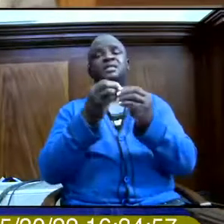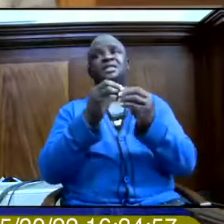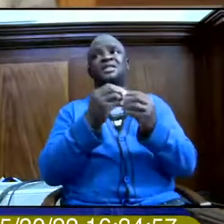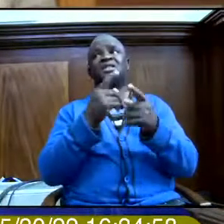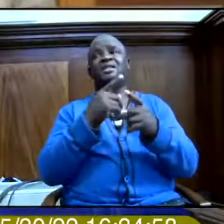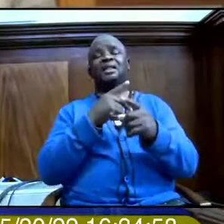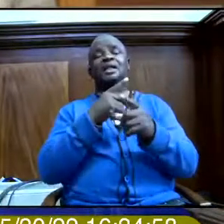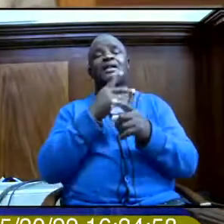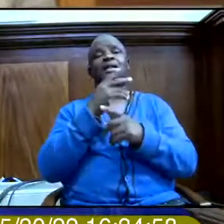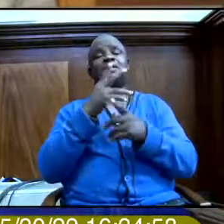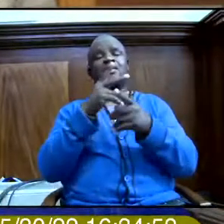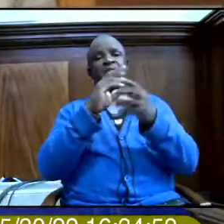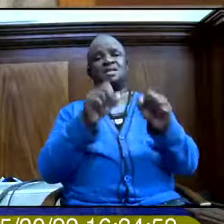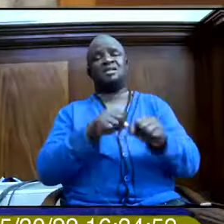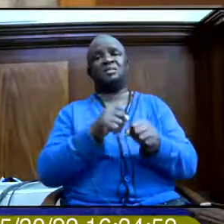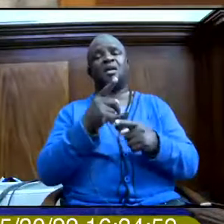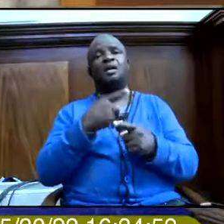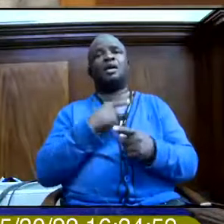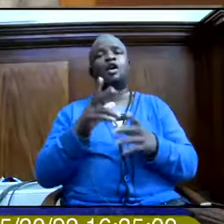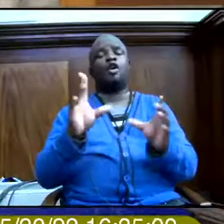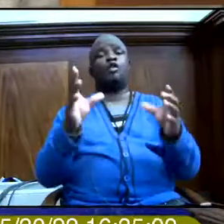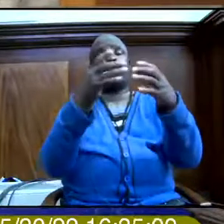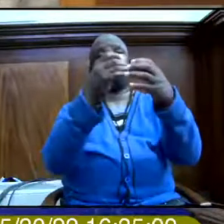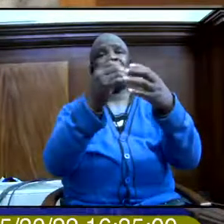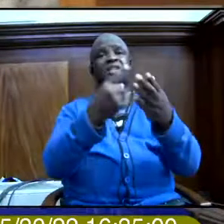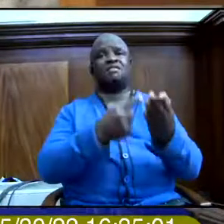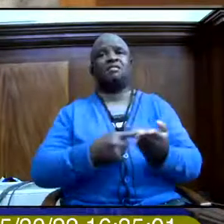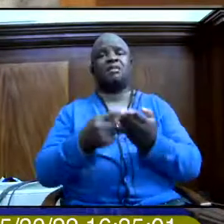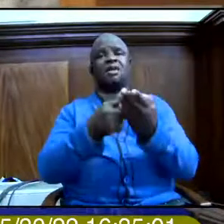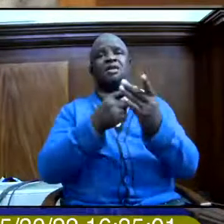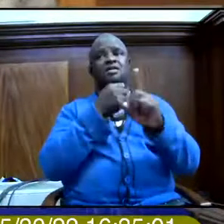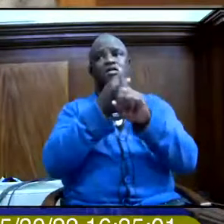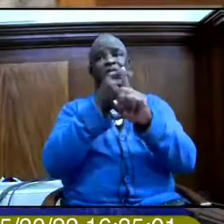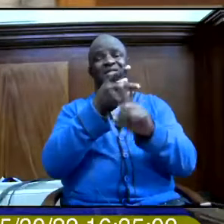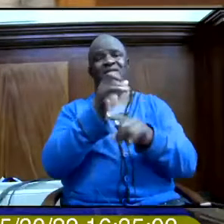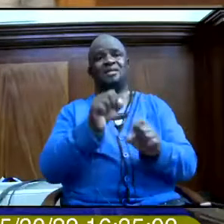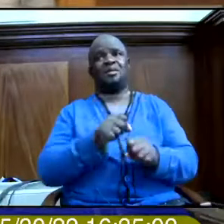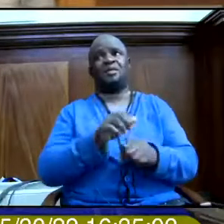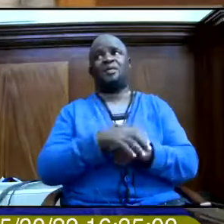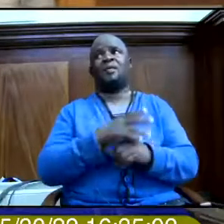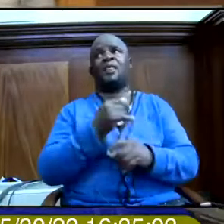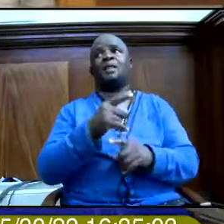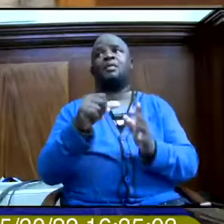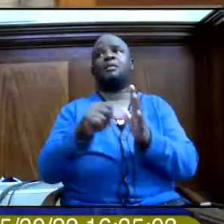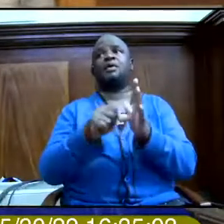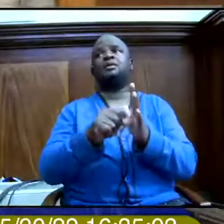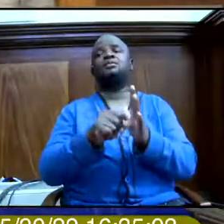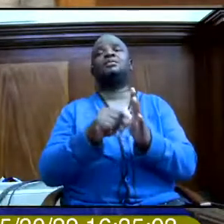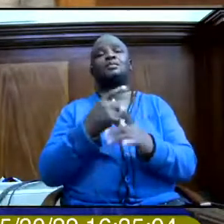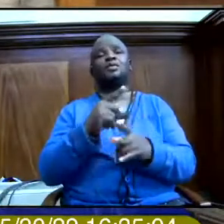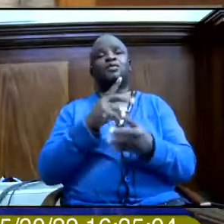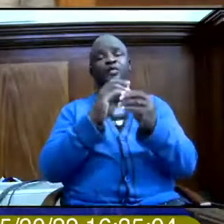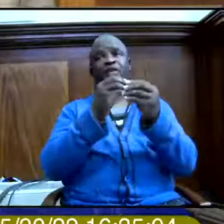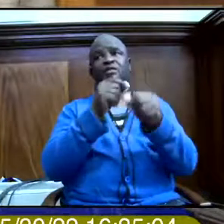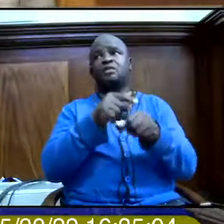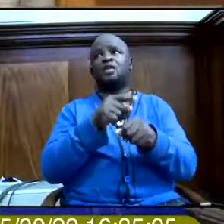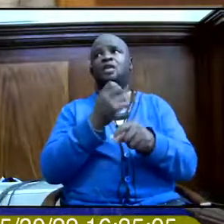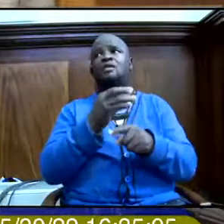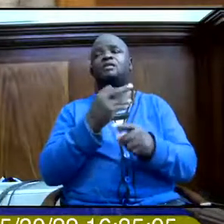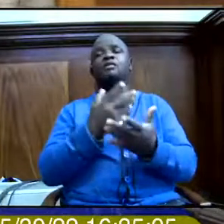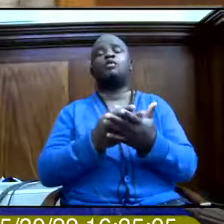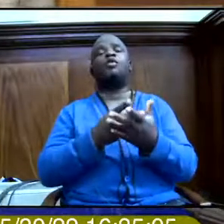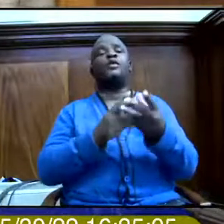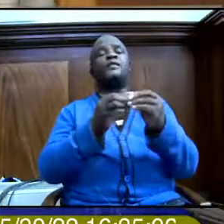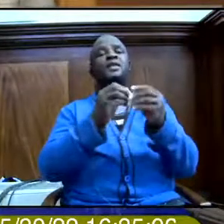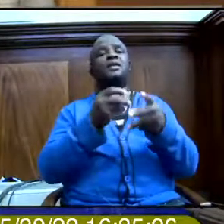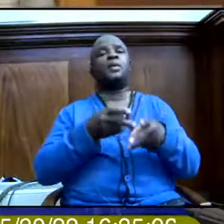system it is in our interest that we redefine the future of collective bargaining system and recalibrate